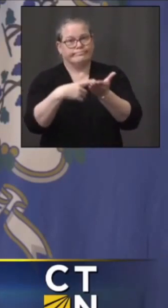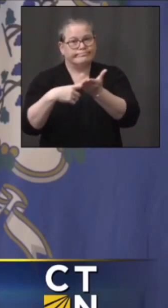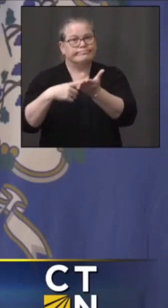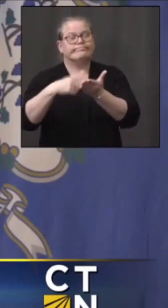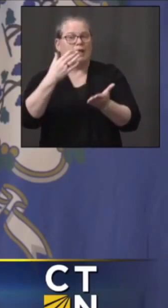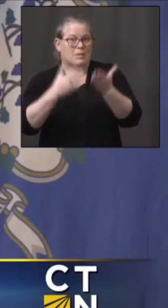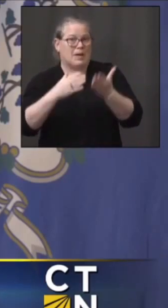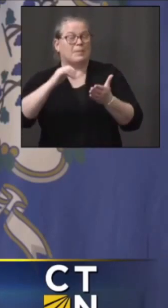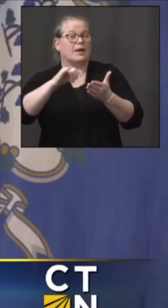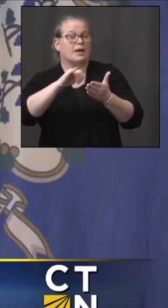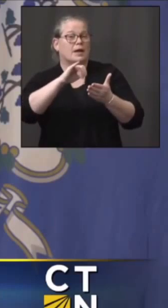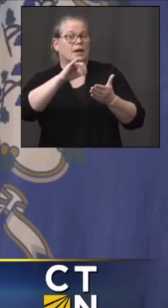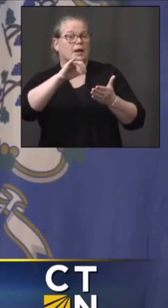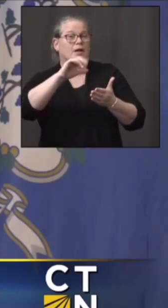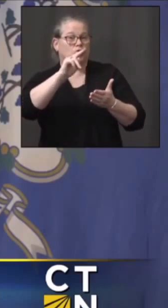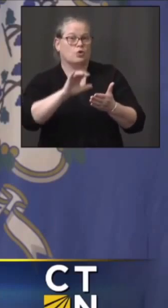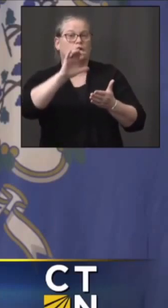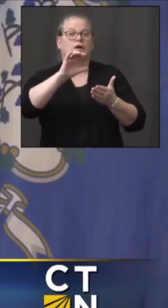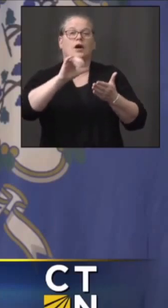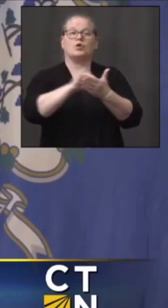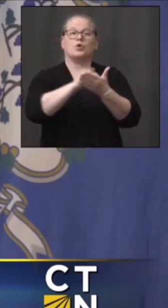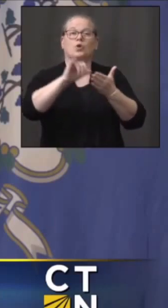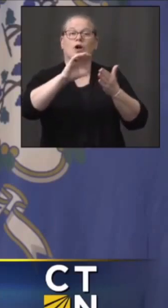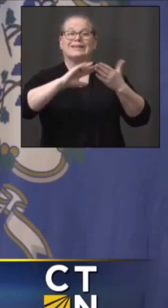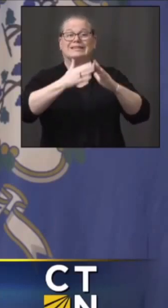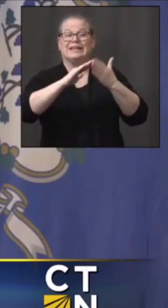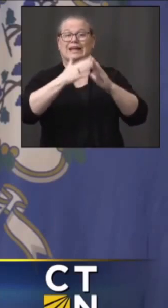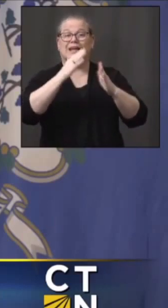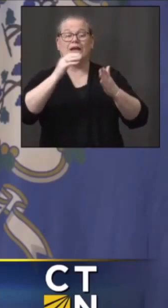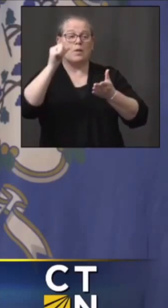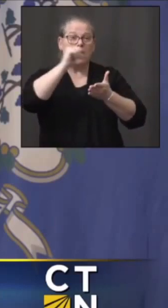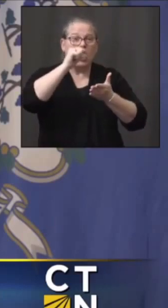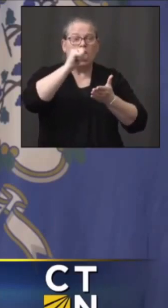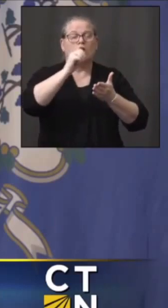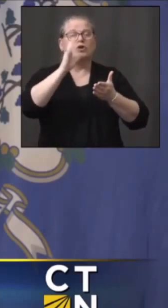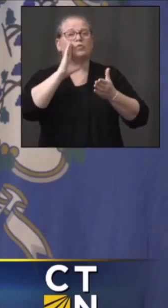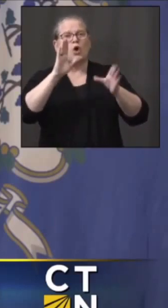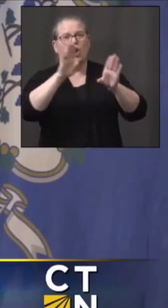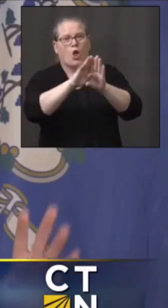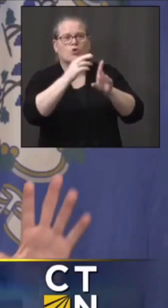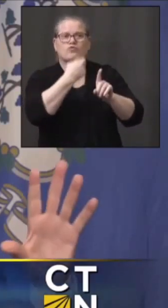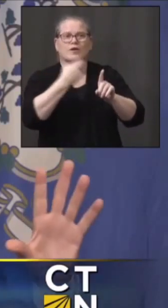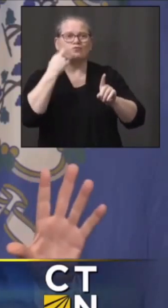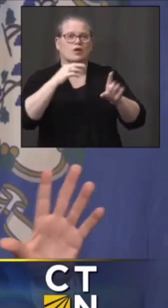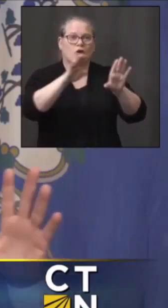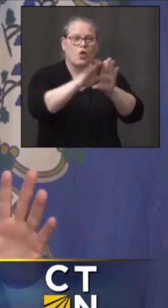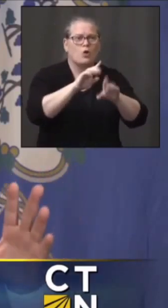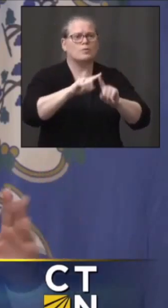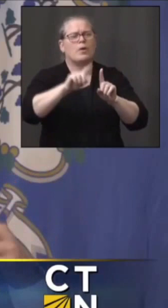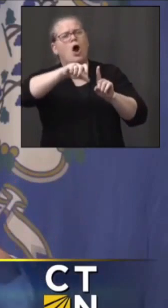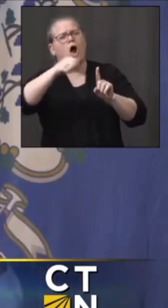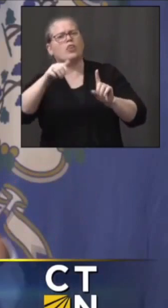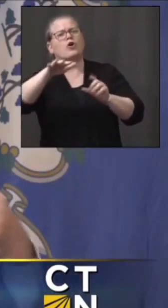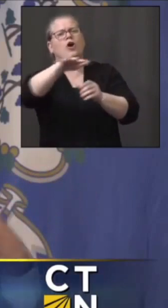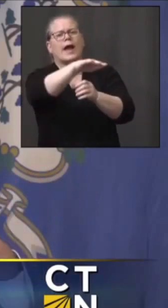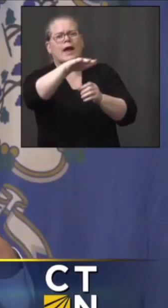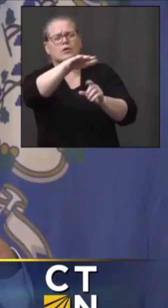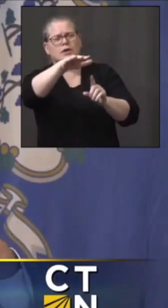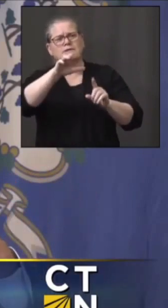York City, but not in Westchester County and in Rockland County. So I think what you're finding is there are other states